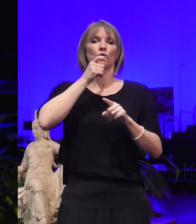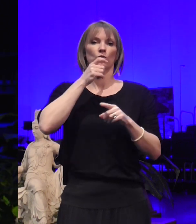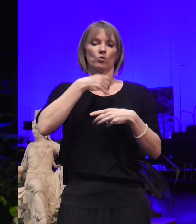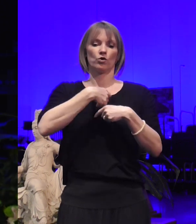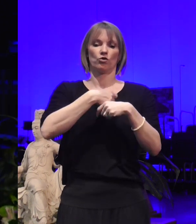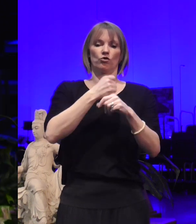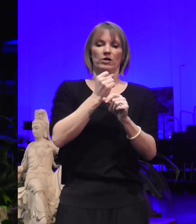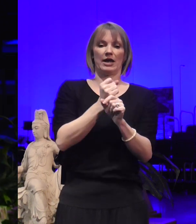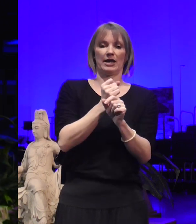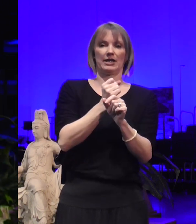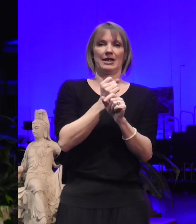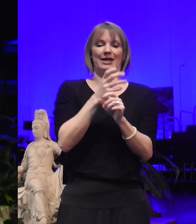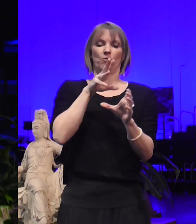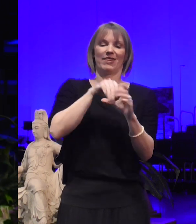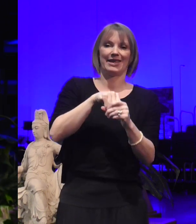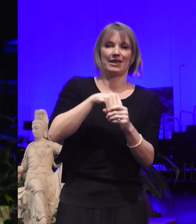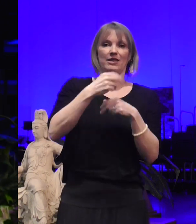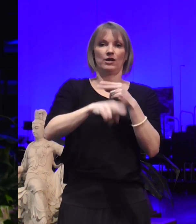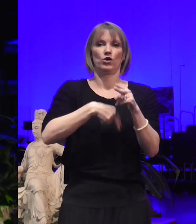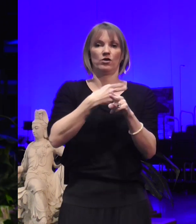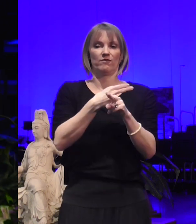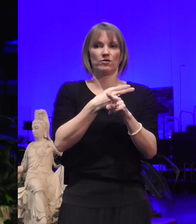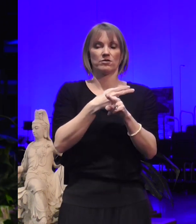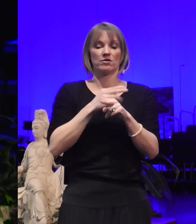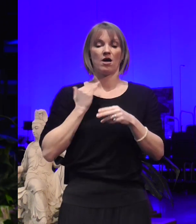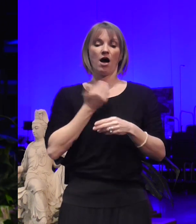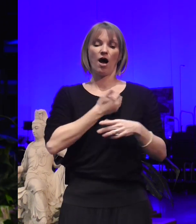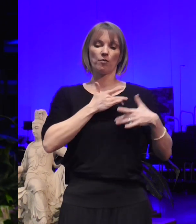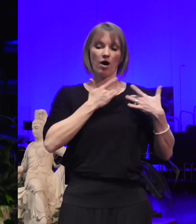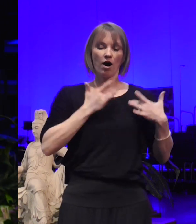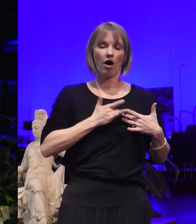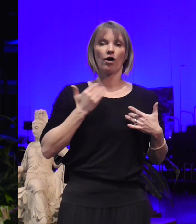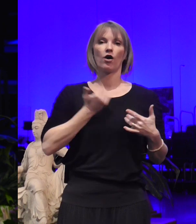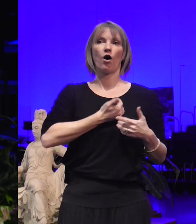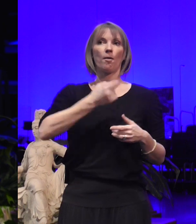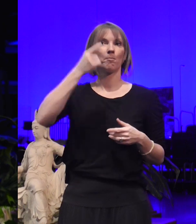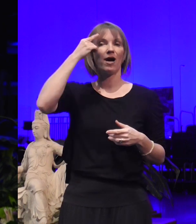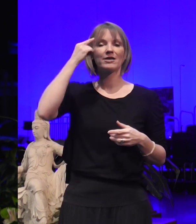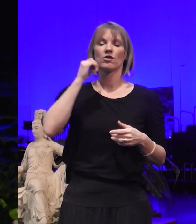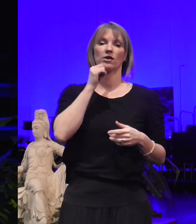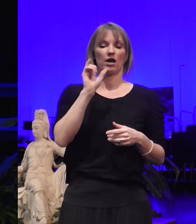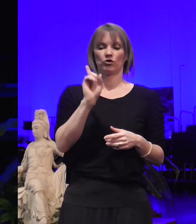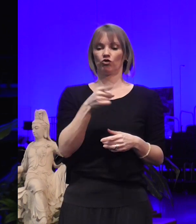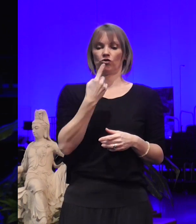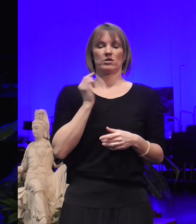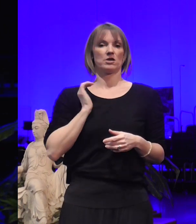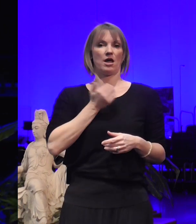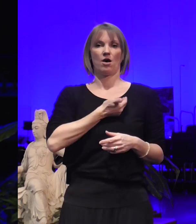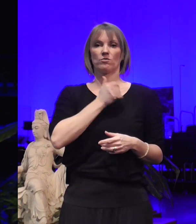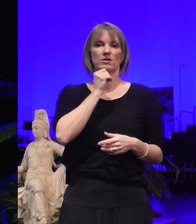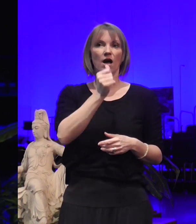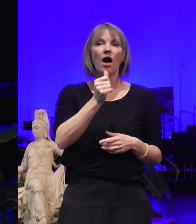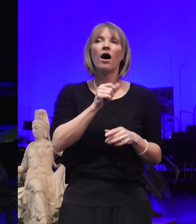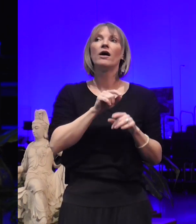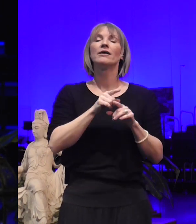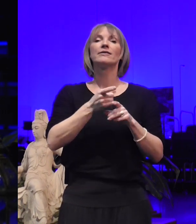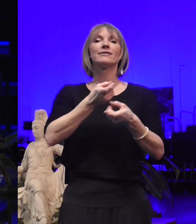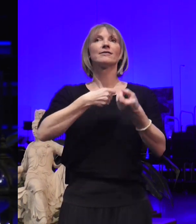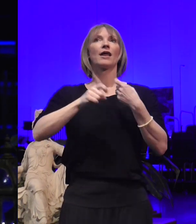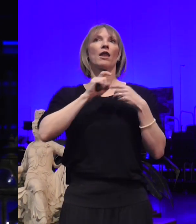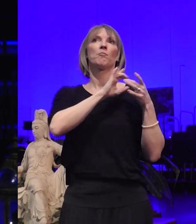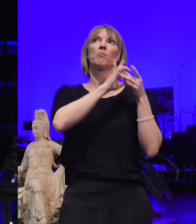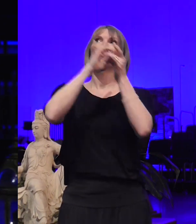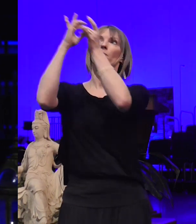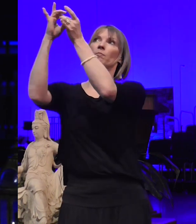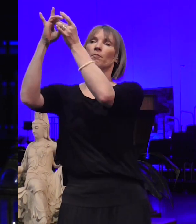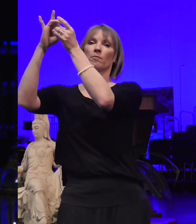in the universe. That our heart and our minds are not ours alone, but they belong to this creative power,